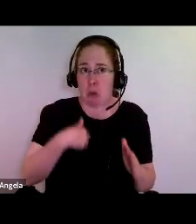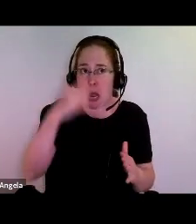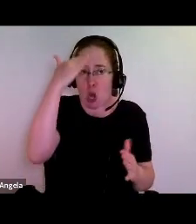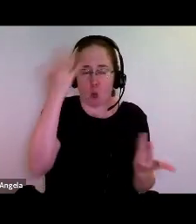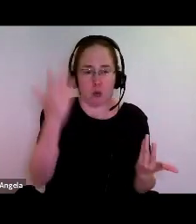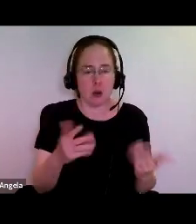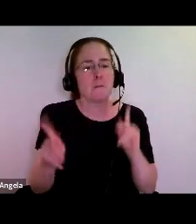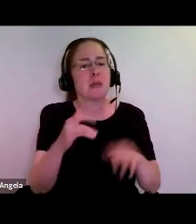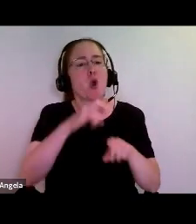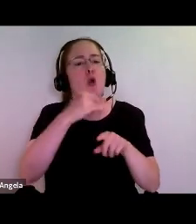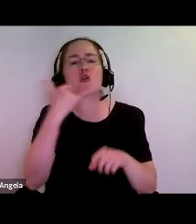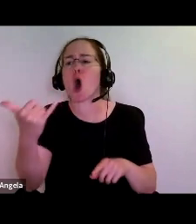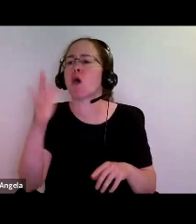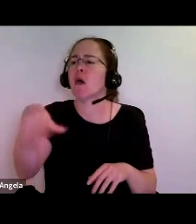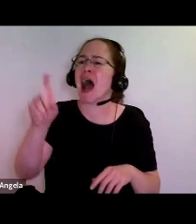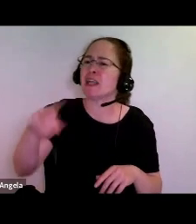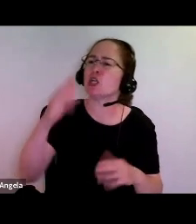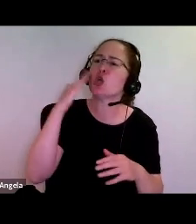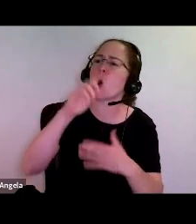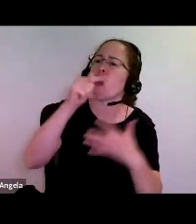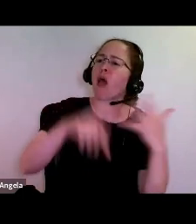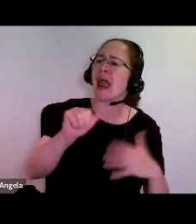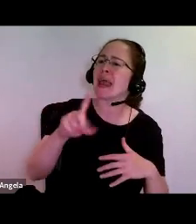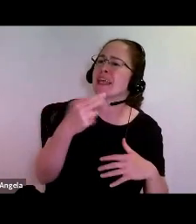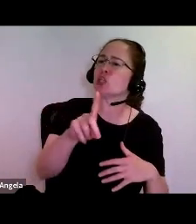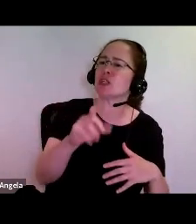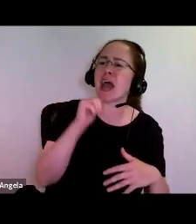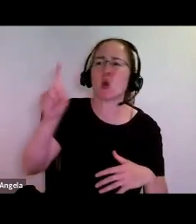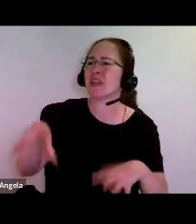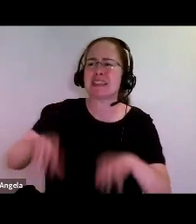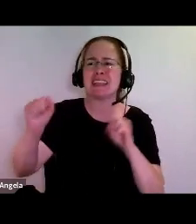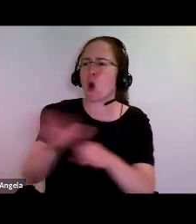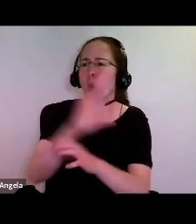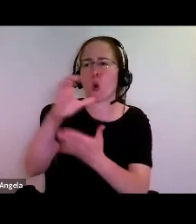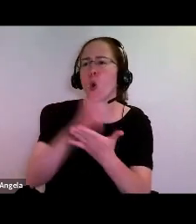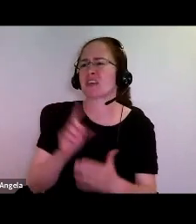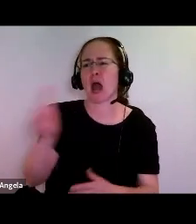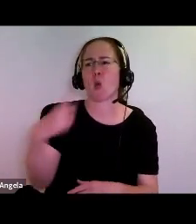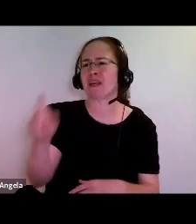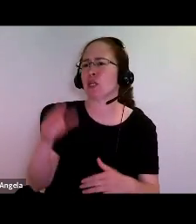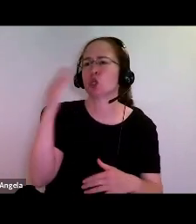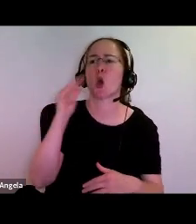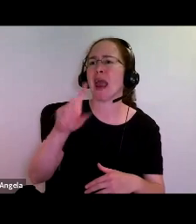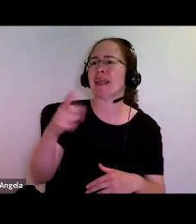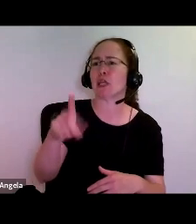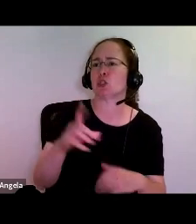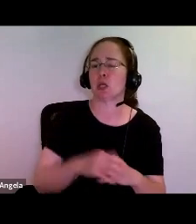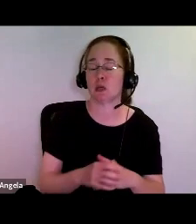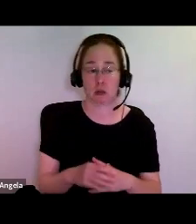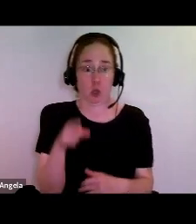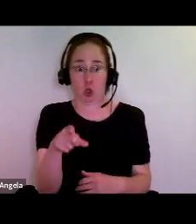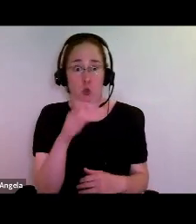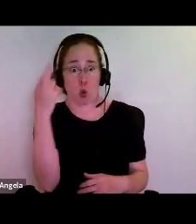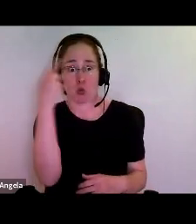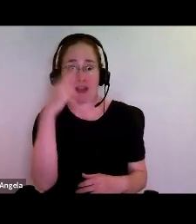need to know is about ADHD. I don't need to know all that other stuff. I don't need to take the whole course. You don't know that